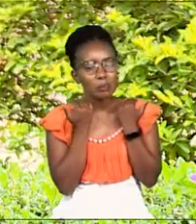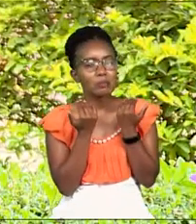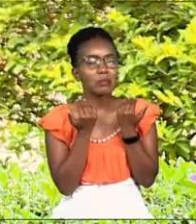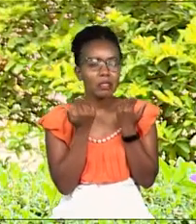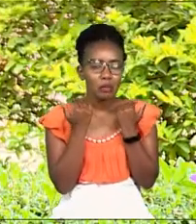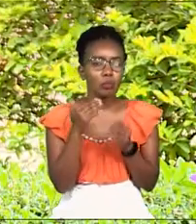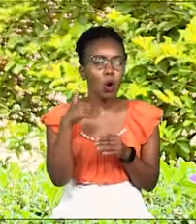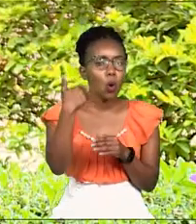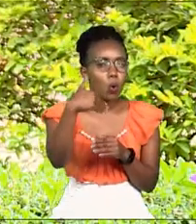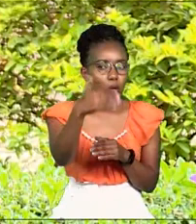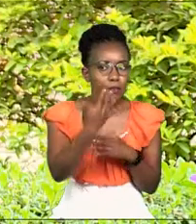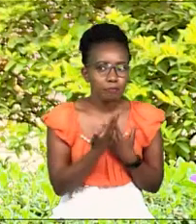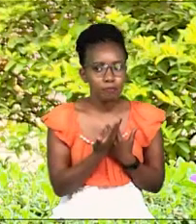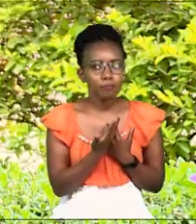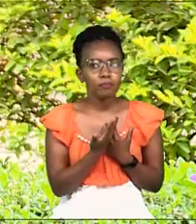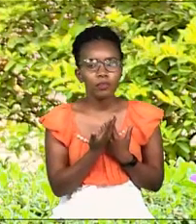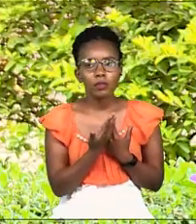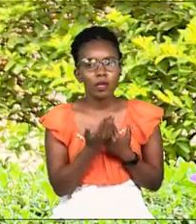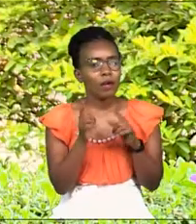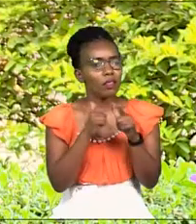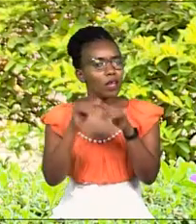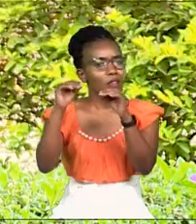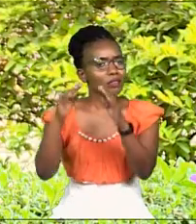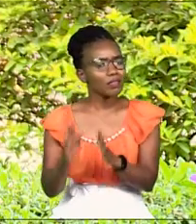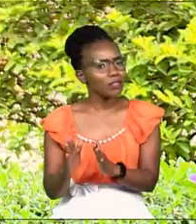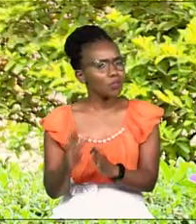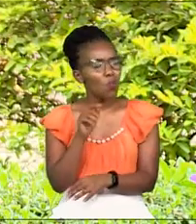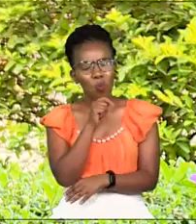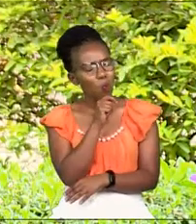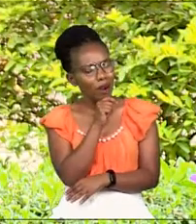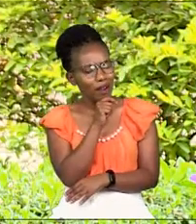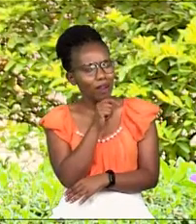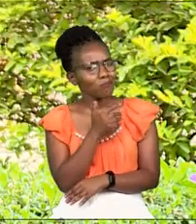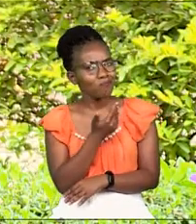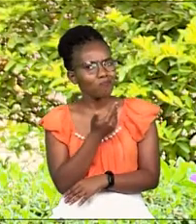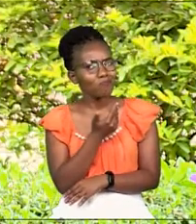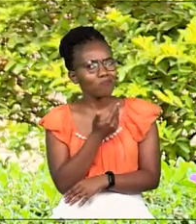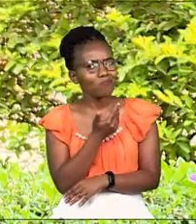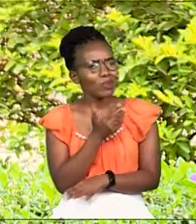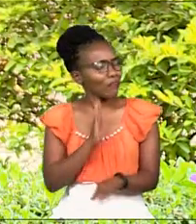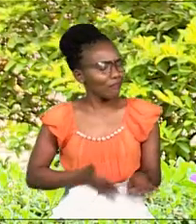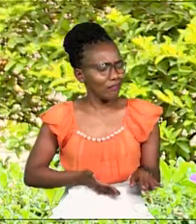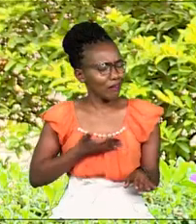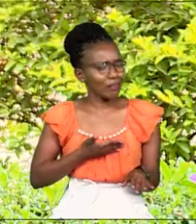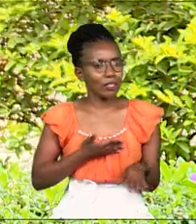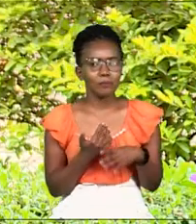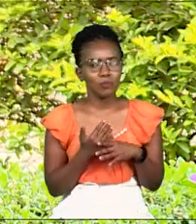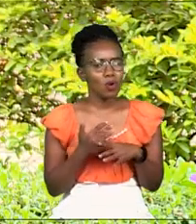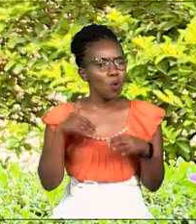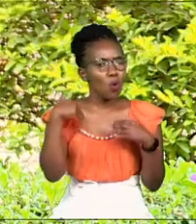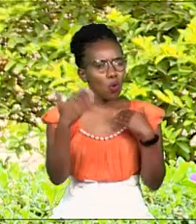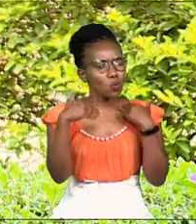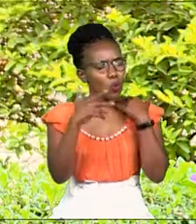Now, it attracted the attention of the teachers. They were very furious about me. I was being punished